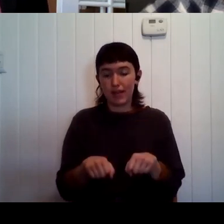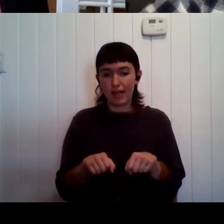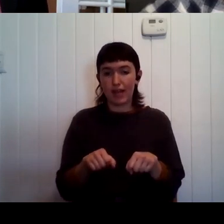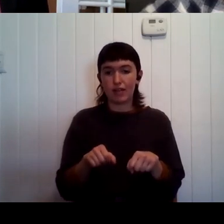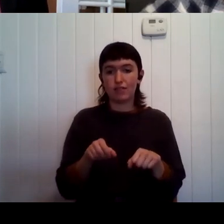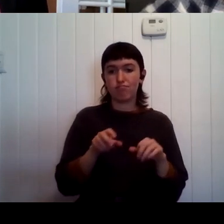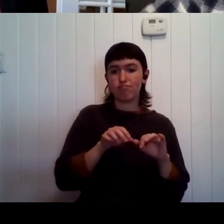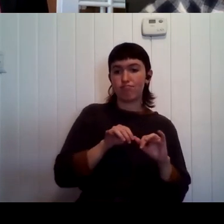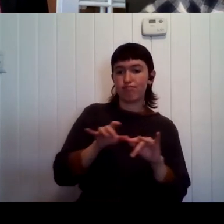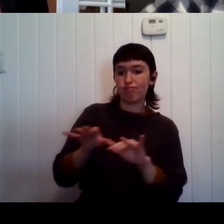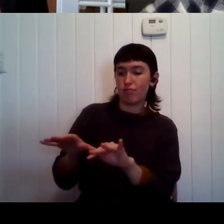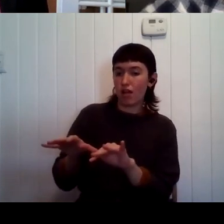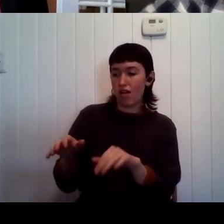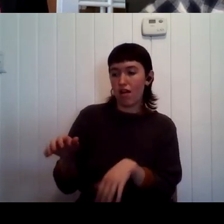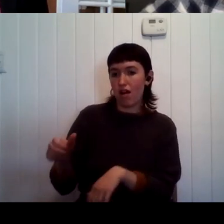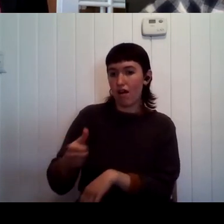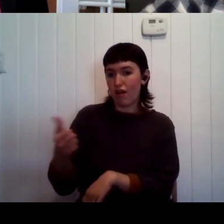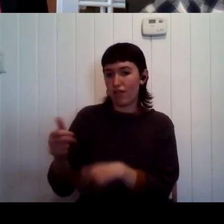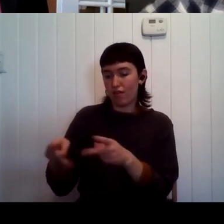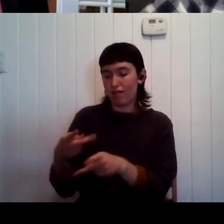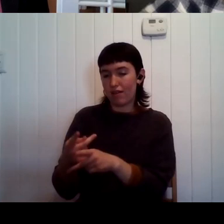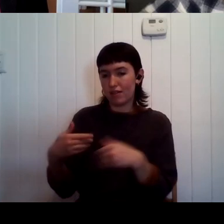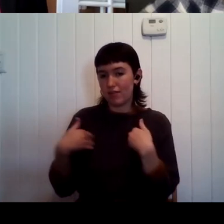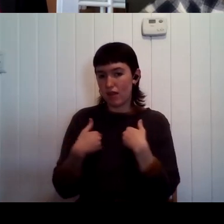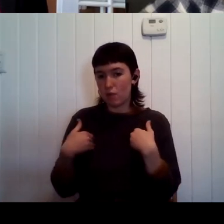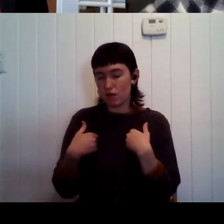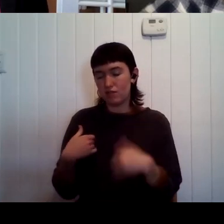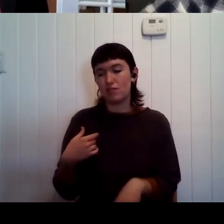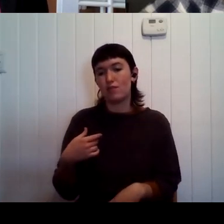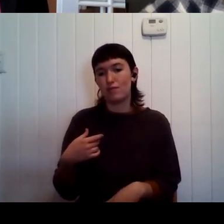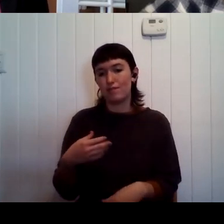invade other species, which makes it that much more